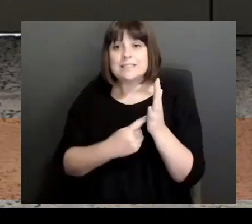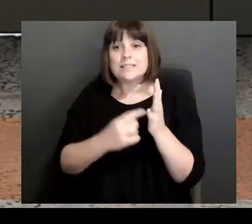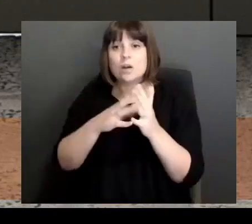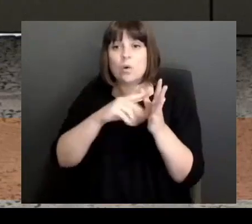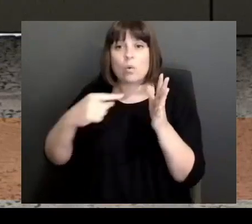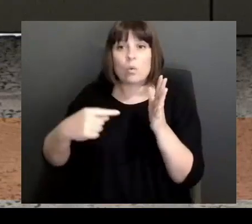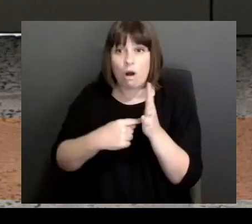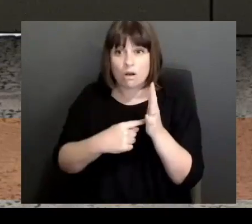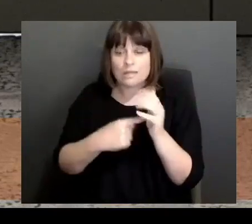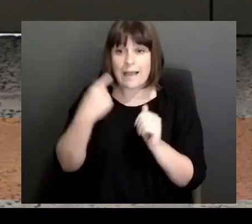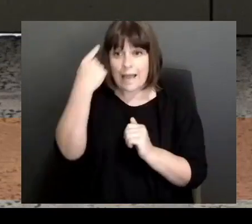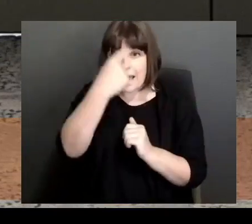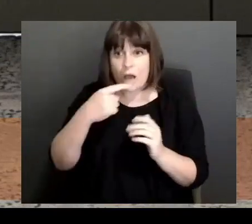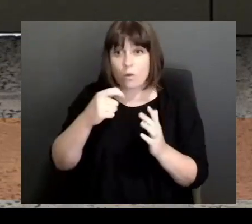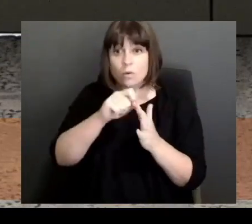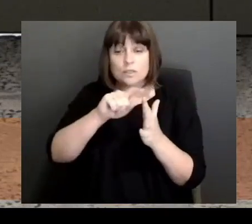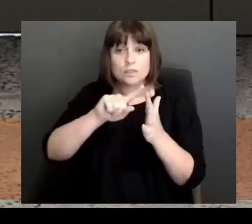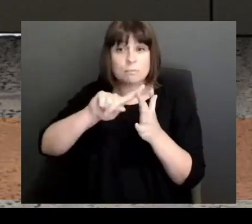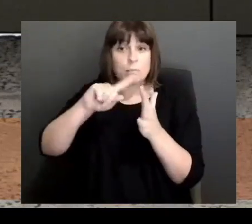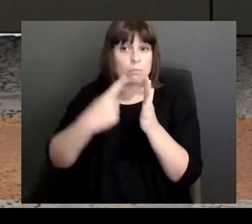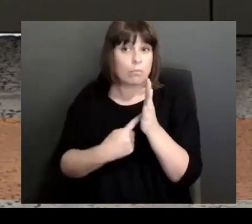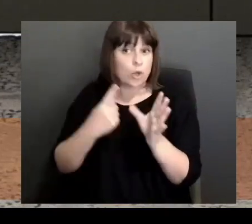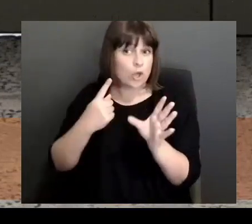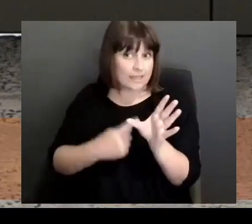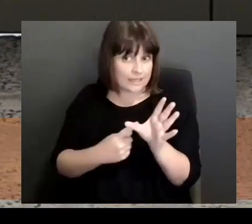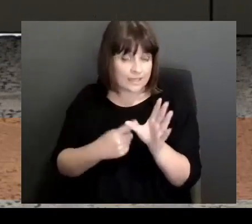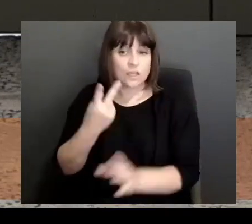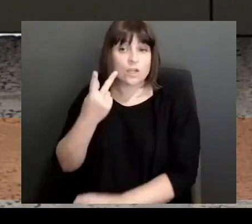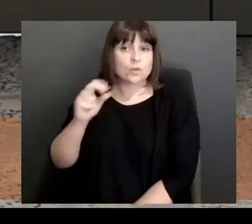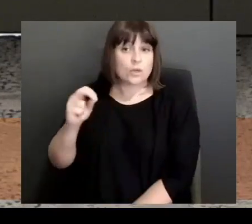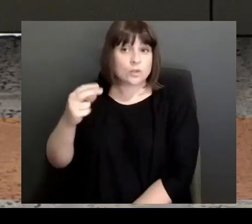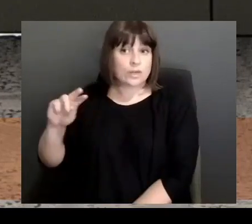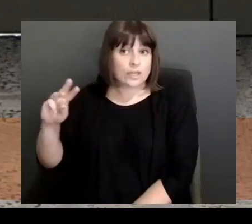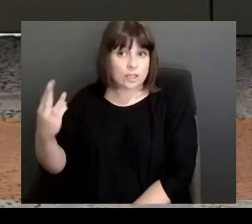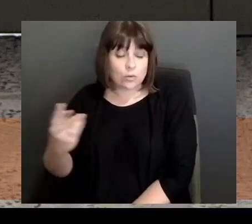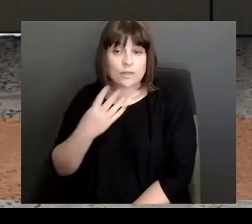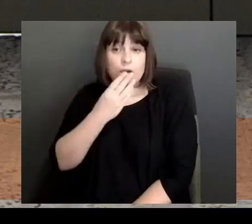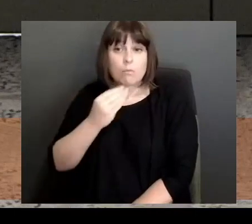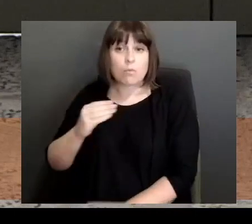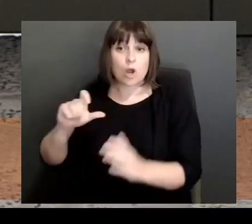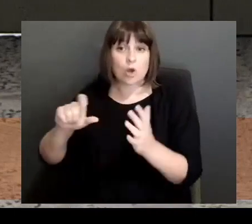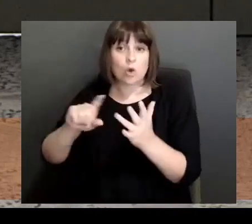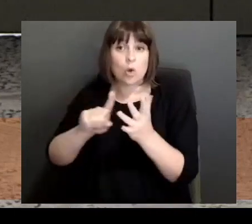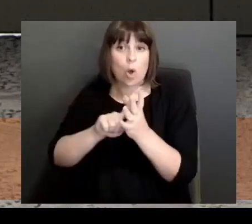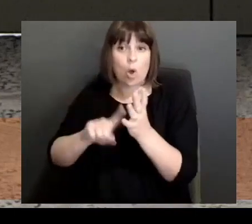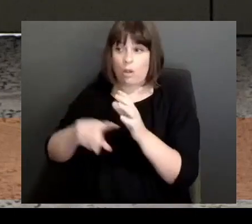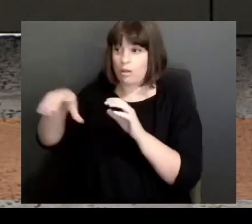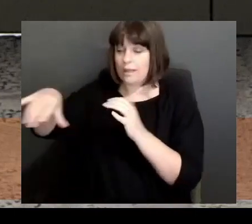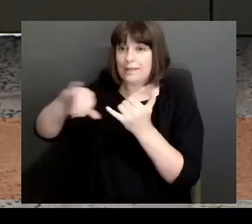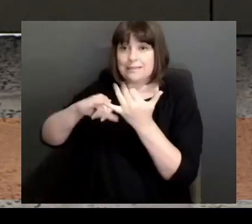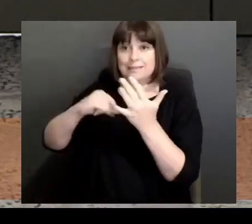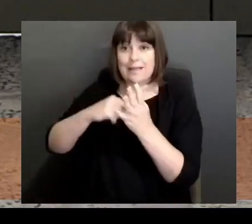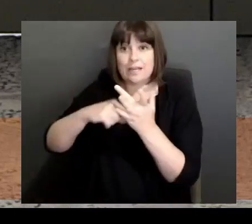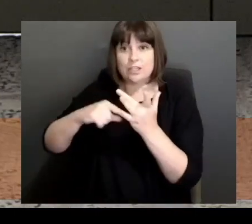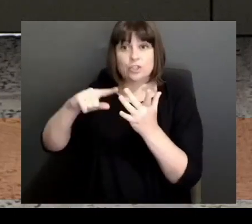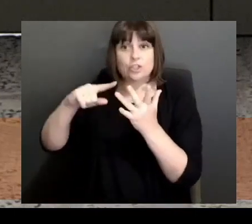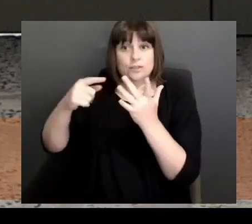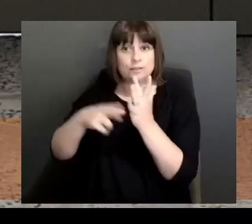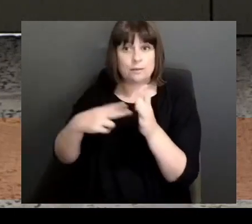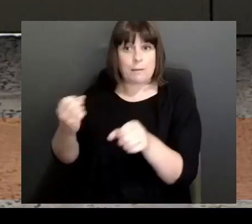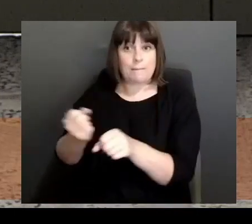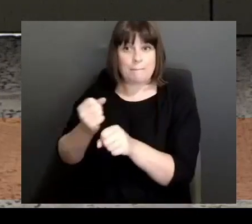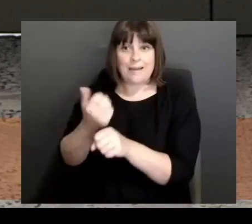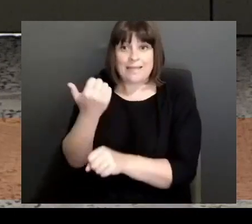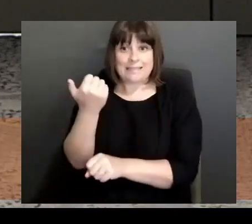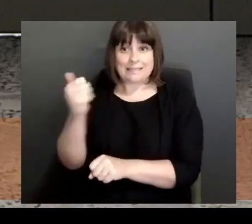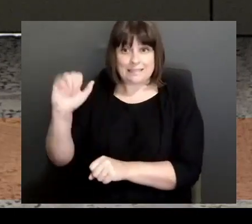In 2023, Victoria's brown coal power stations generated around 60% of that. Yes,